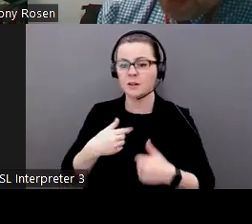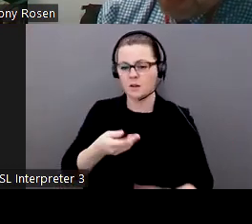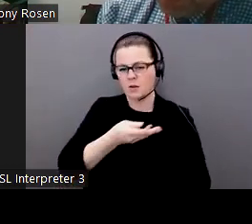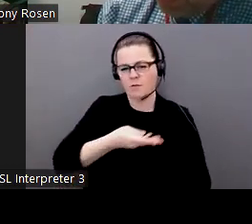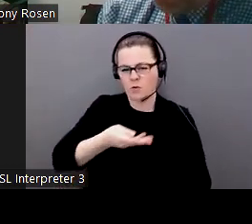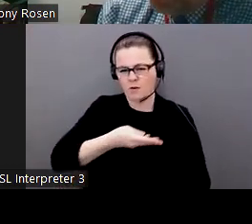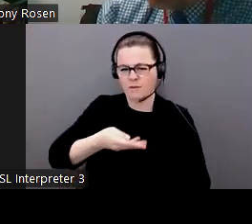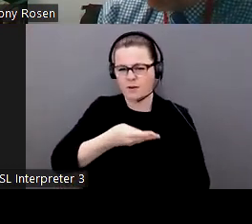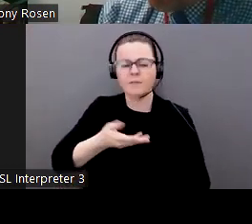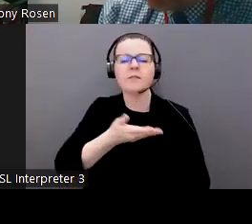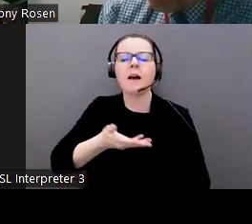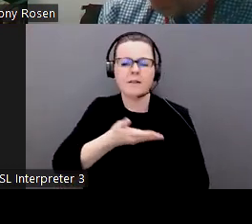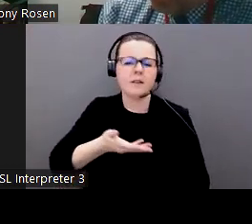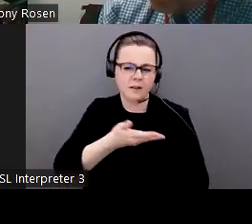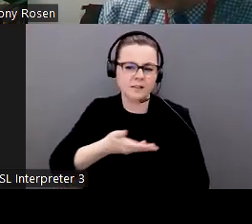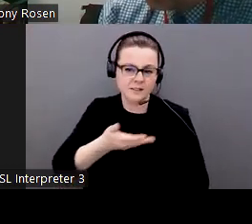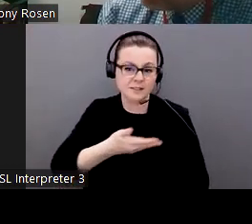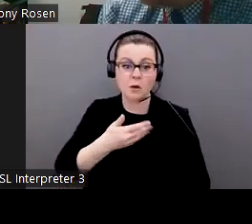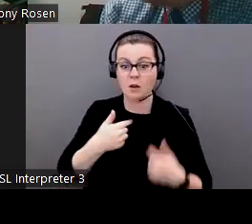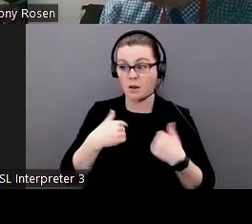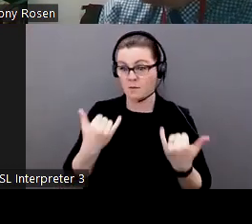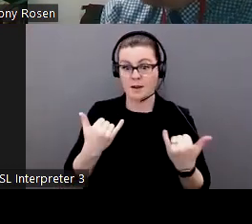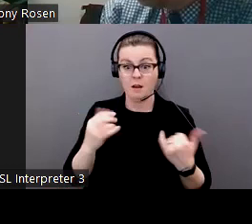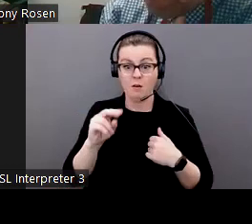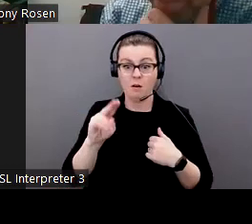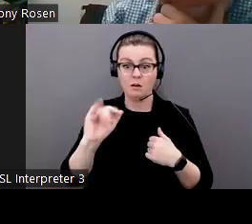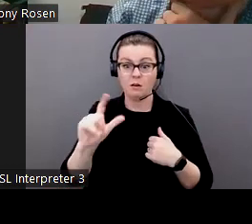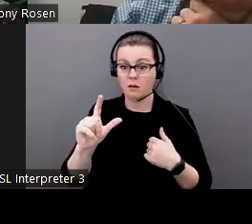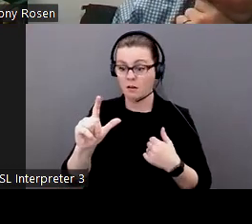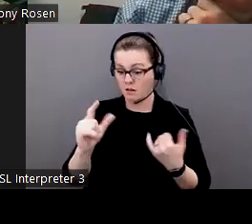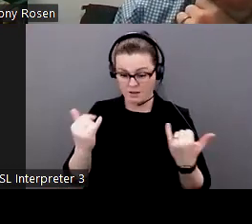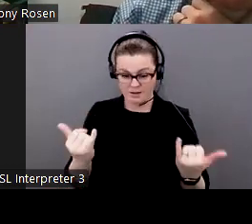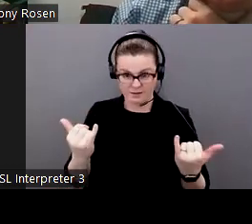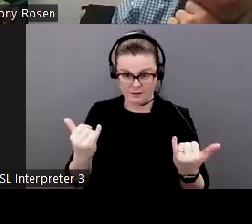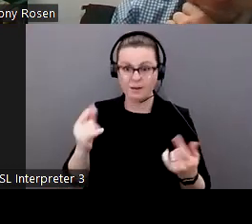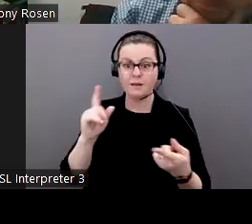4 days. I'm on call until 7 tomorrow morning, 7:30 tomorrow morning.